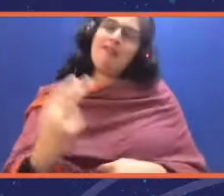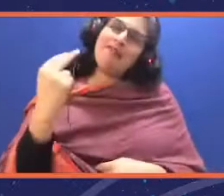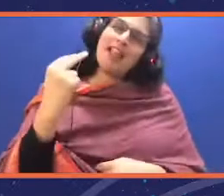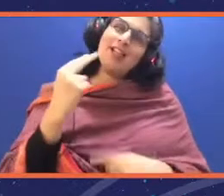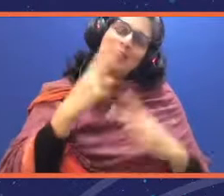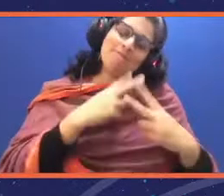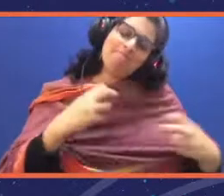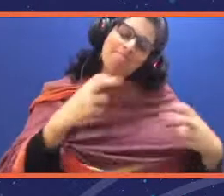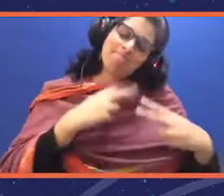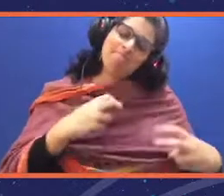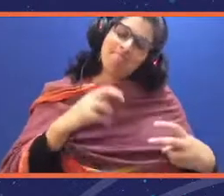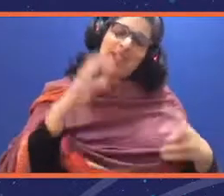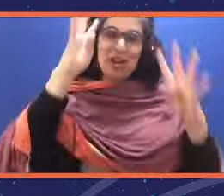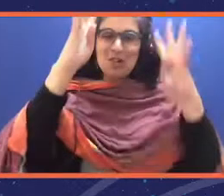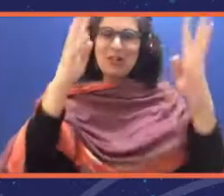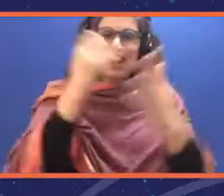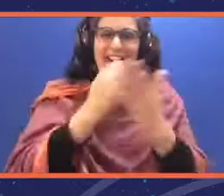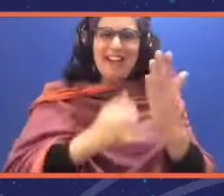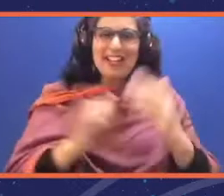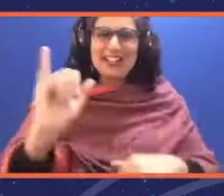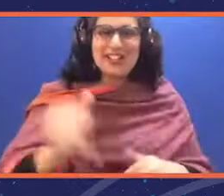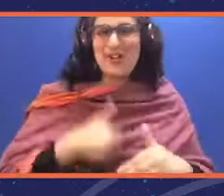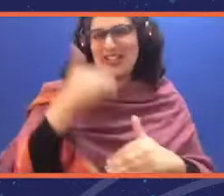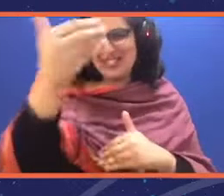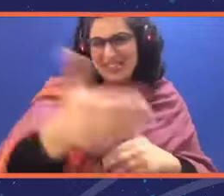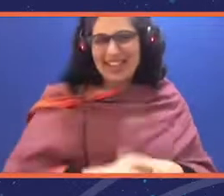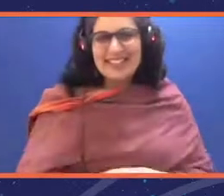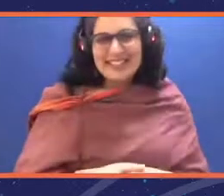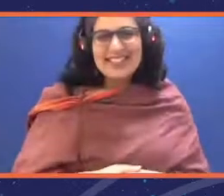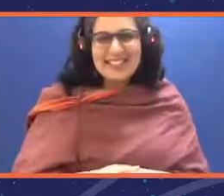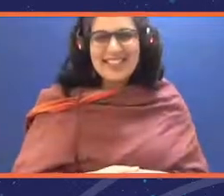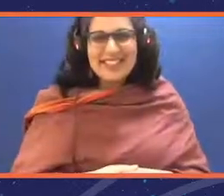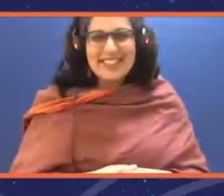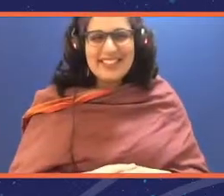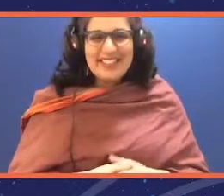too. Next slide.